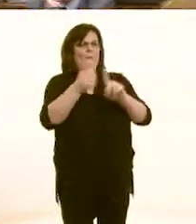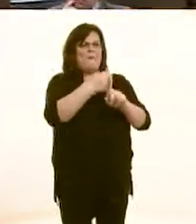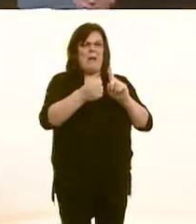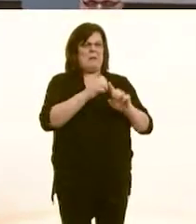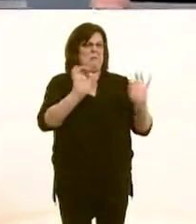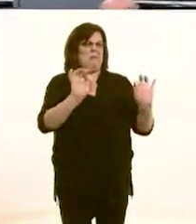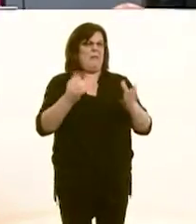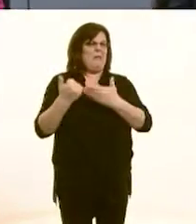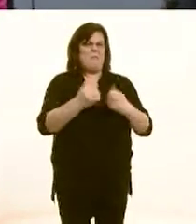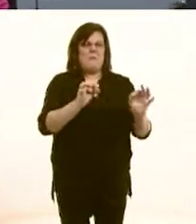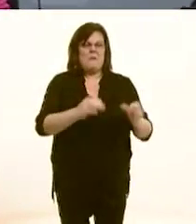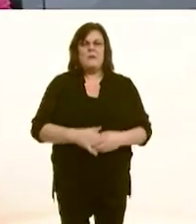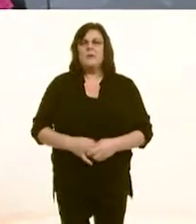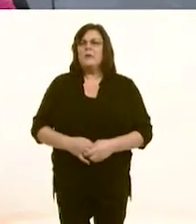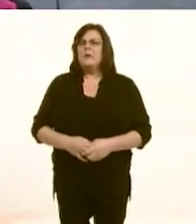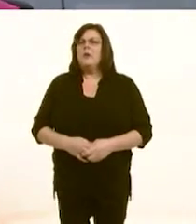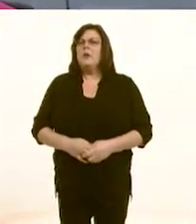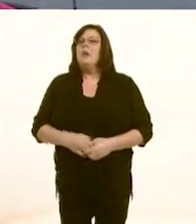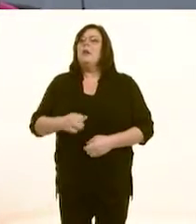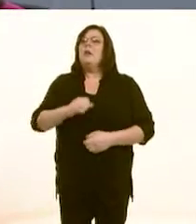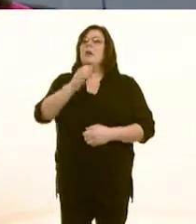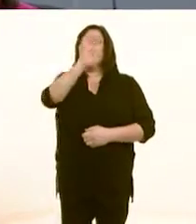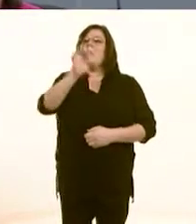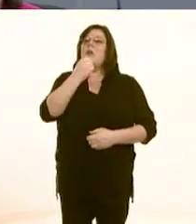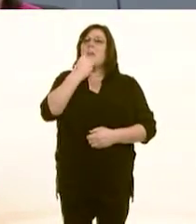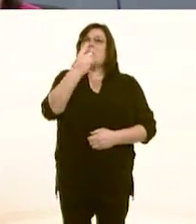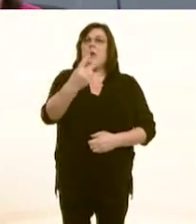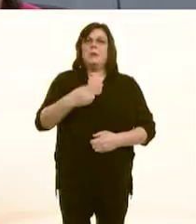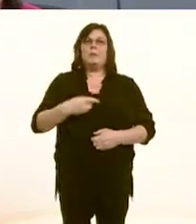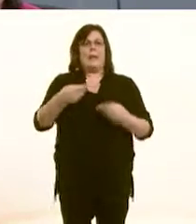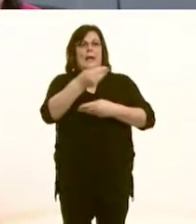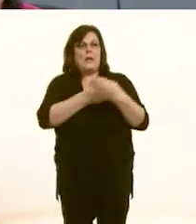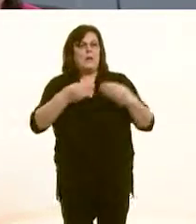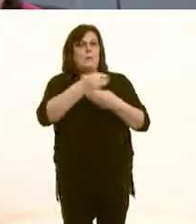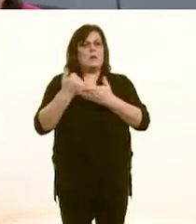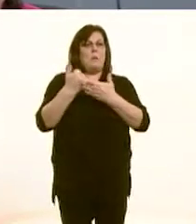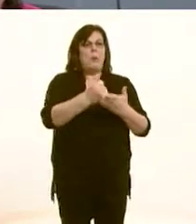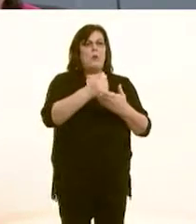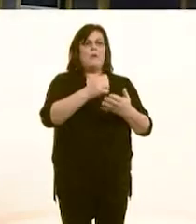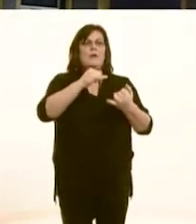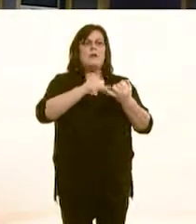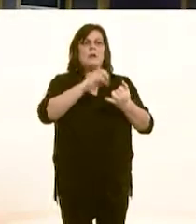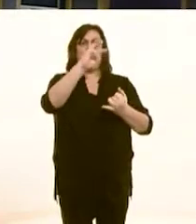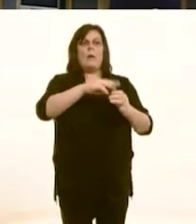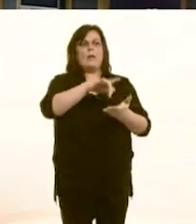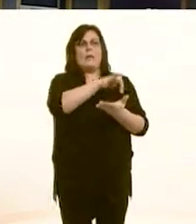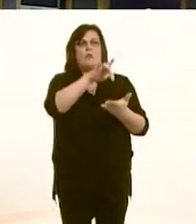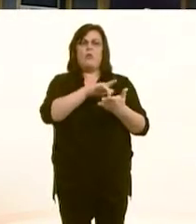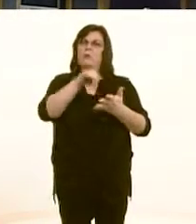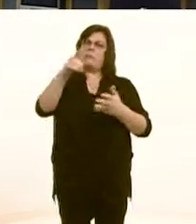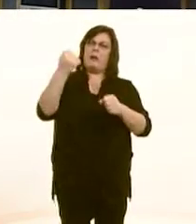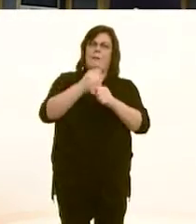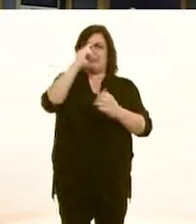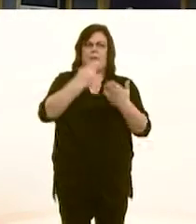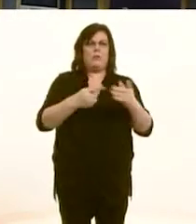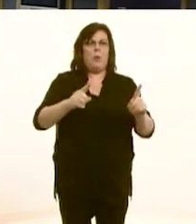Presiding Officer. Will the First Minister make a statement on the Welsh Government economic support for South Wales Central? Yes, we're delivering a range of interventions that support jobs